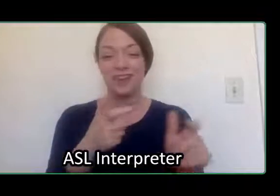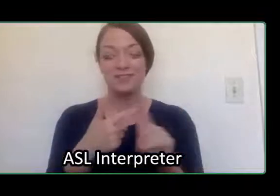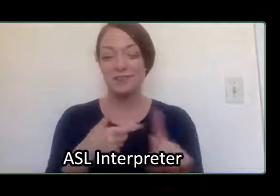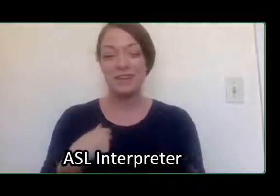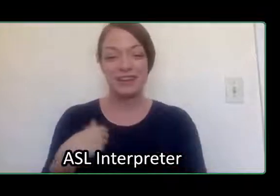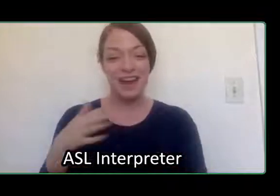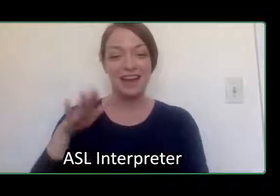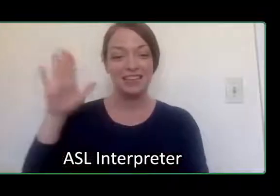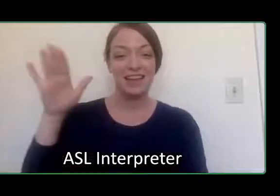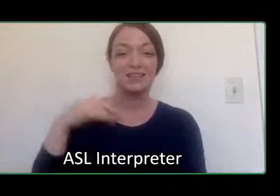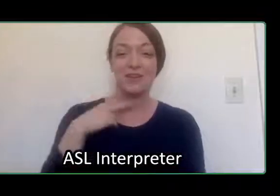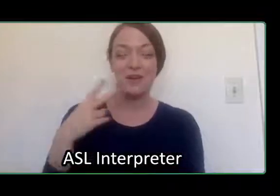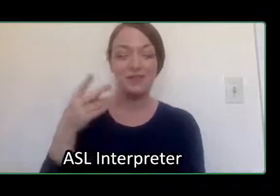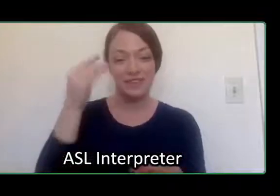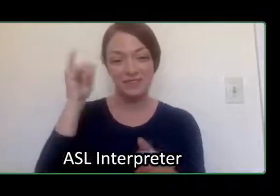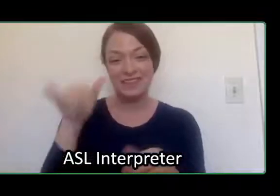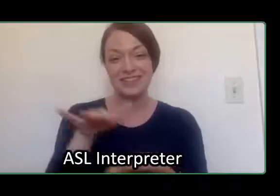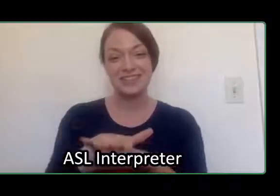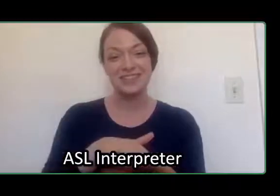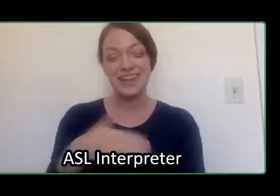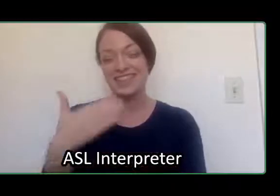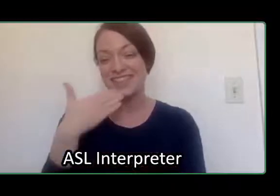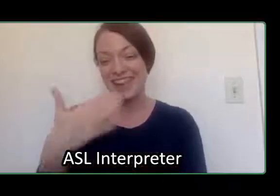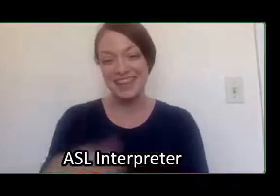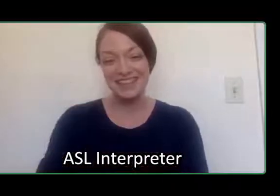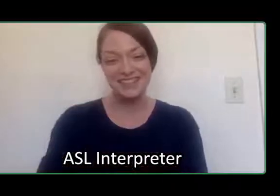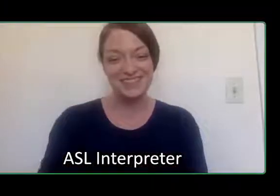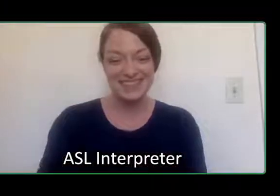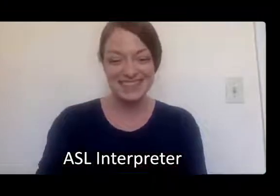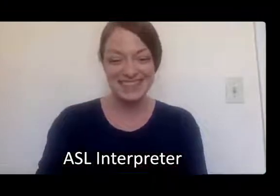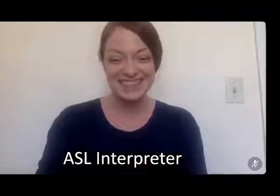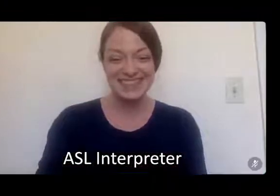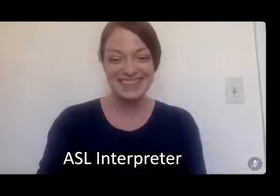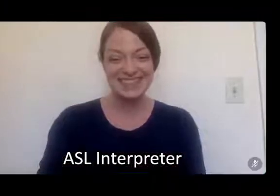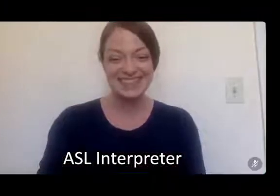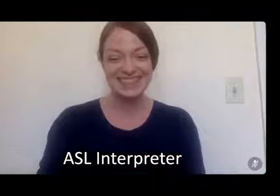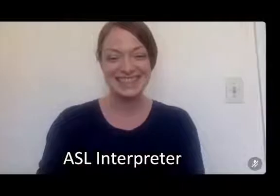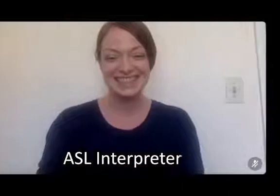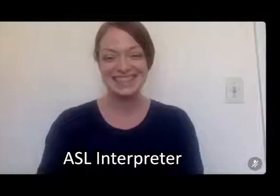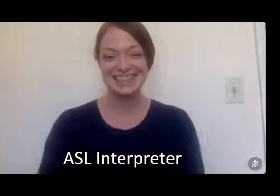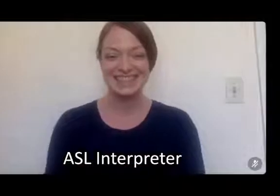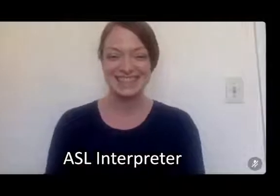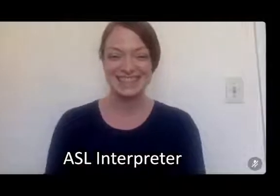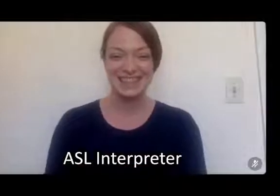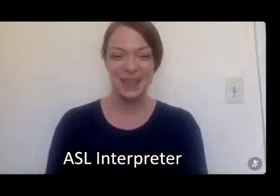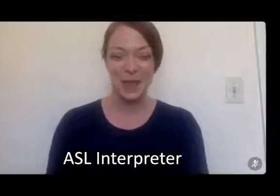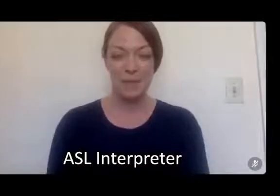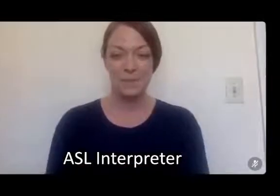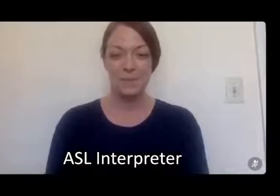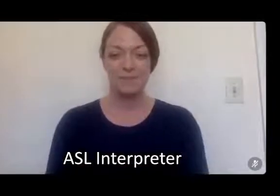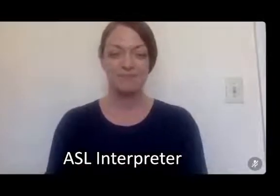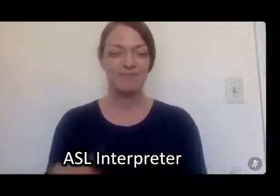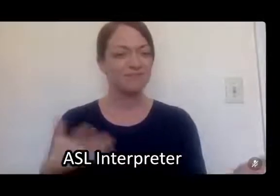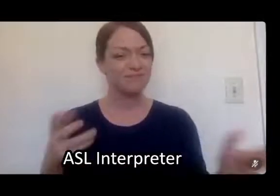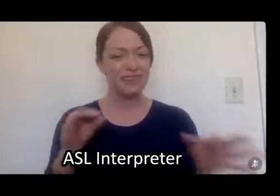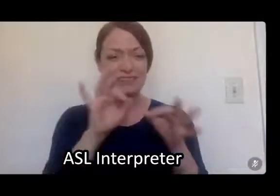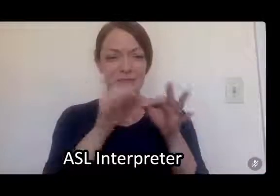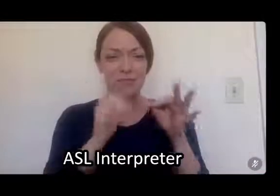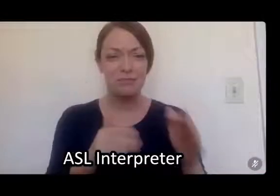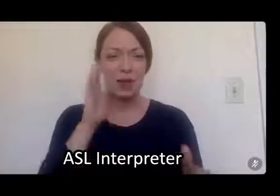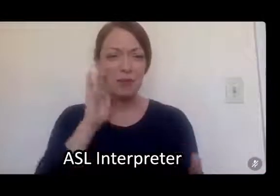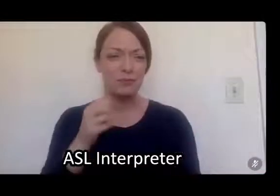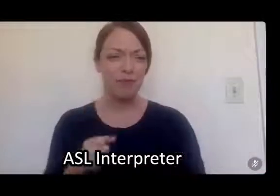too fast for me. I'll let you know if you need to slow down. Thank you. Thank you. She'll keep busting out those wizard